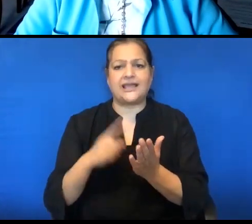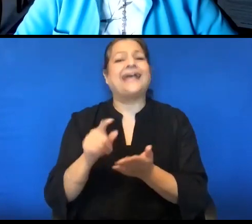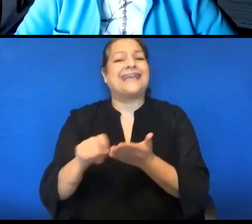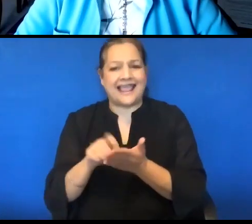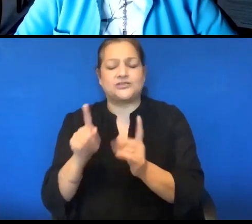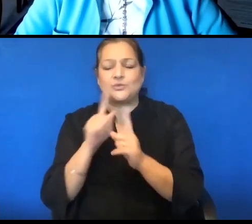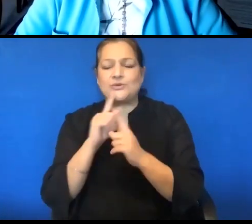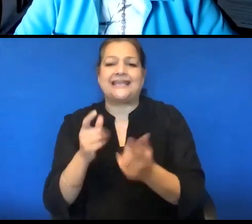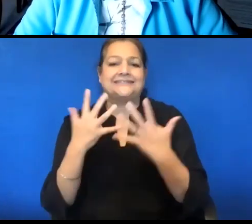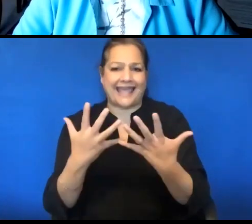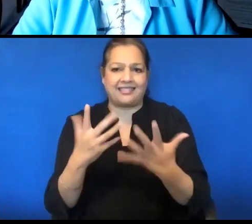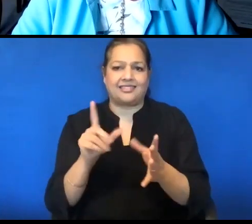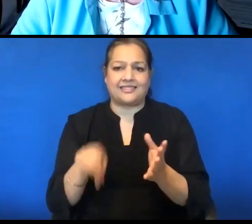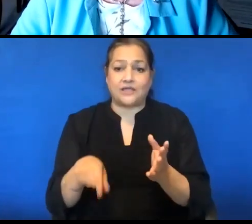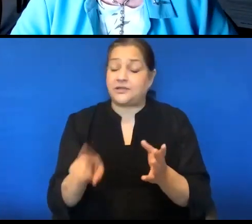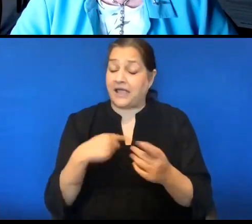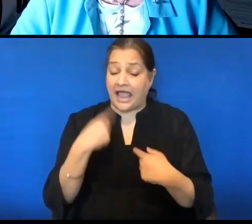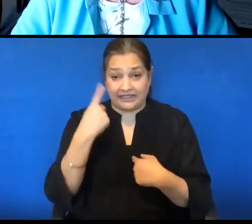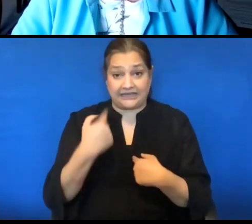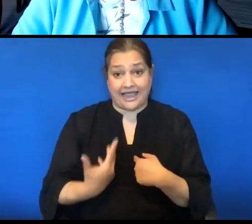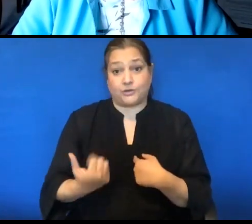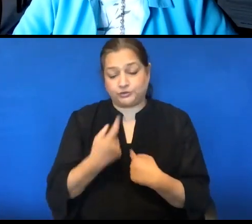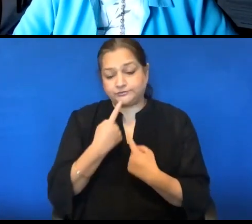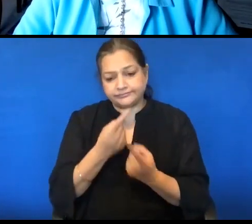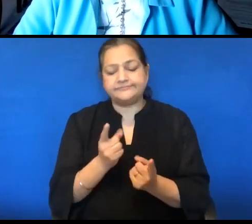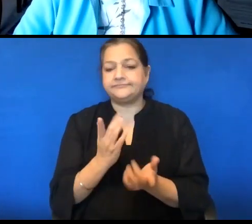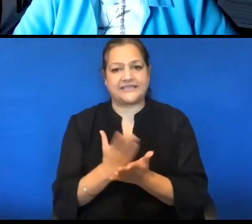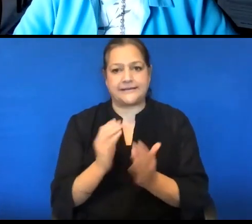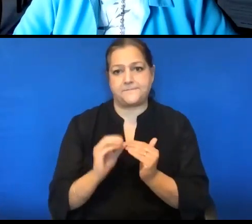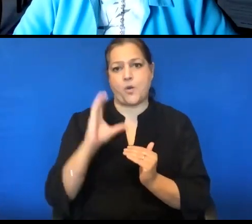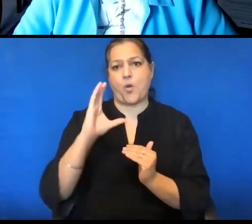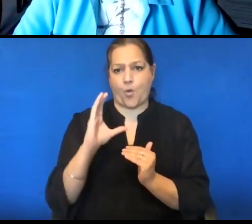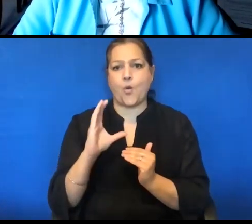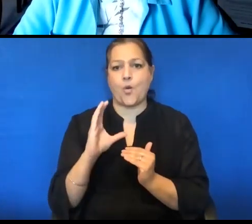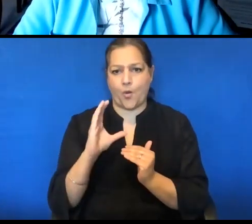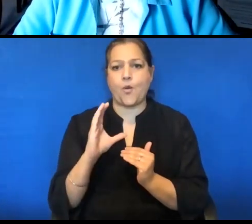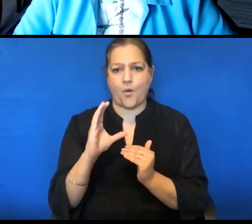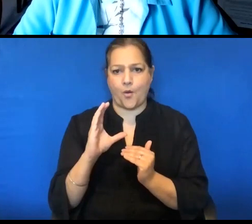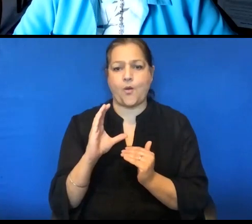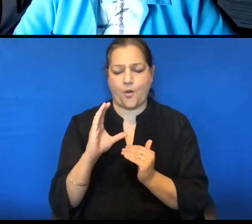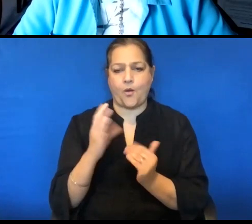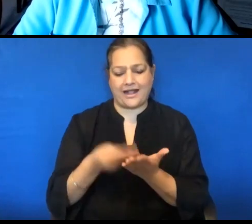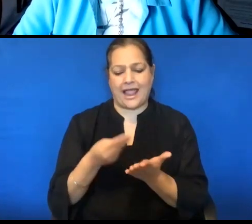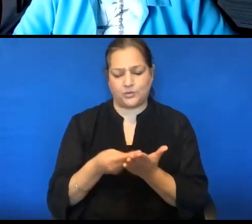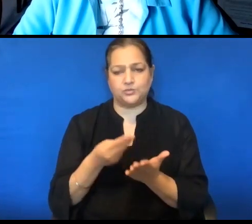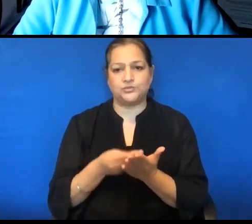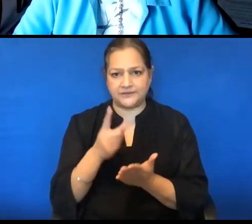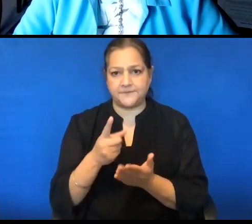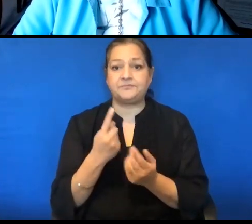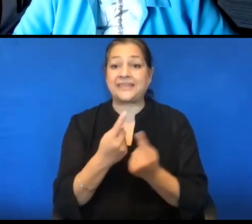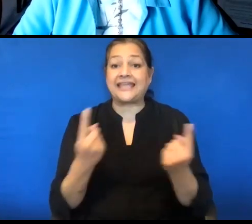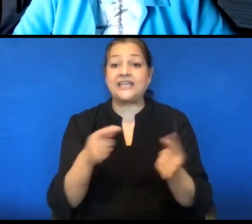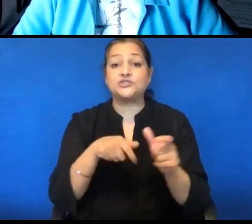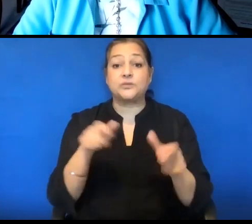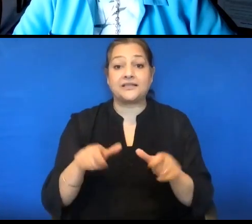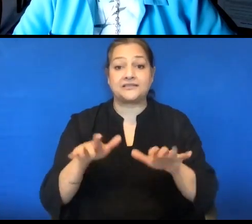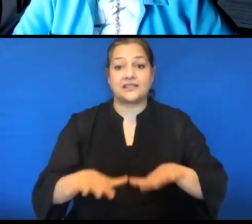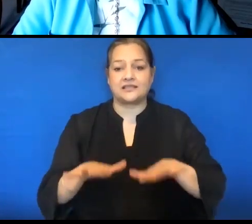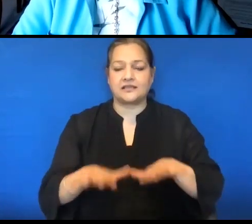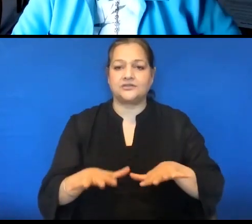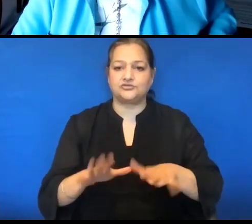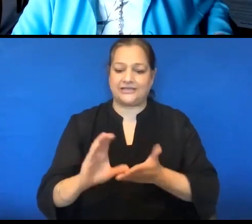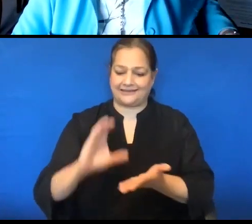think we should now say it should be greater than that. We should be looking at a much widened account that every single person in the country gets, but is